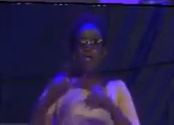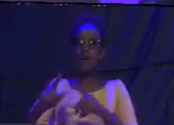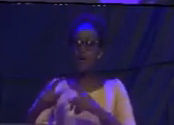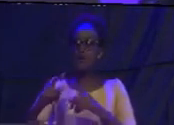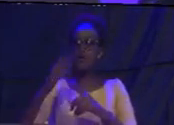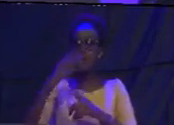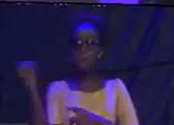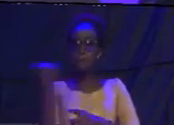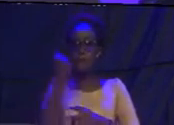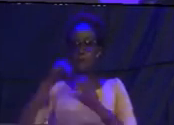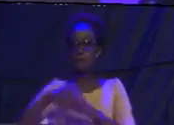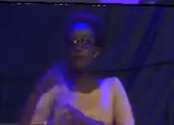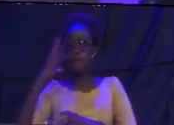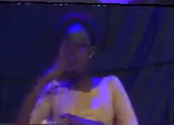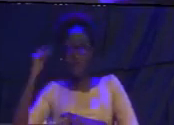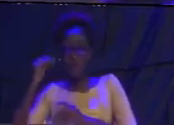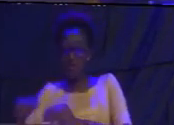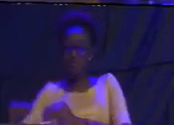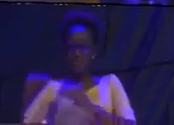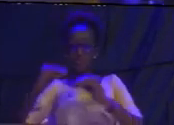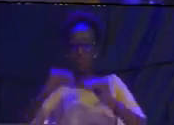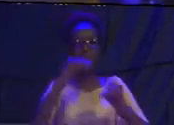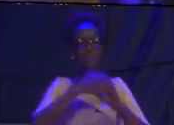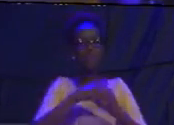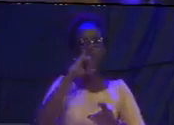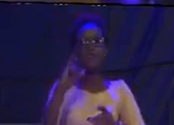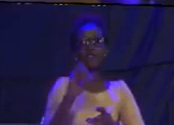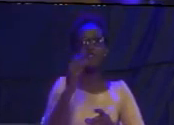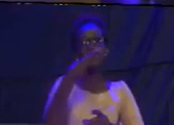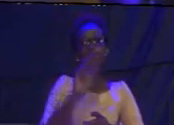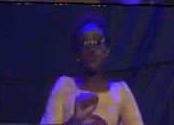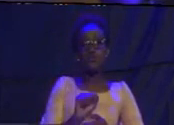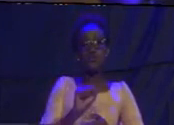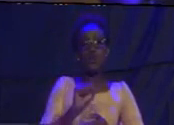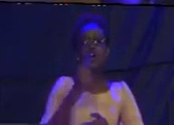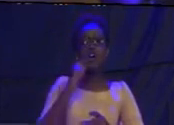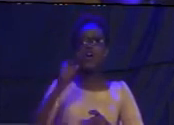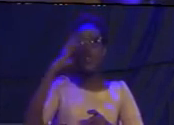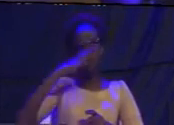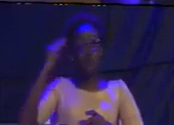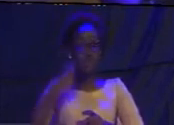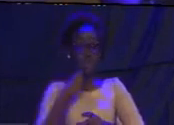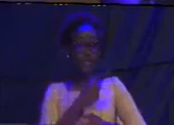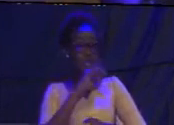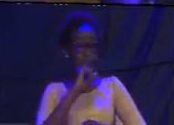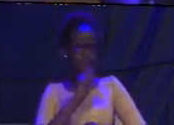And the power that was upon Moses was imparted upon Joshua. And he said,